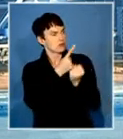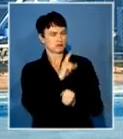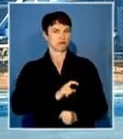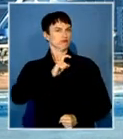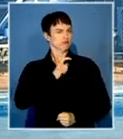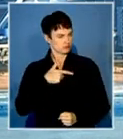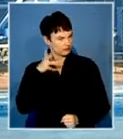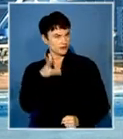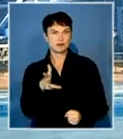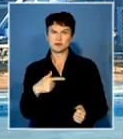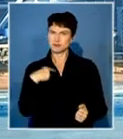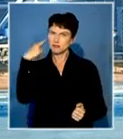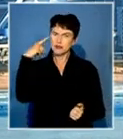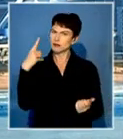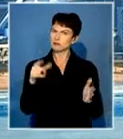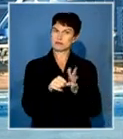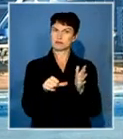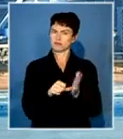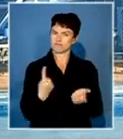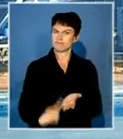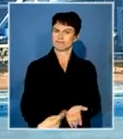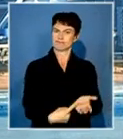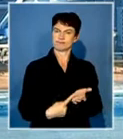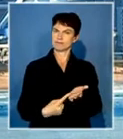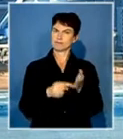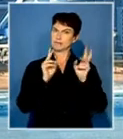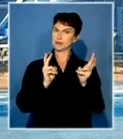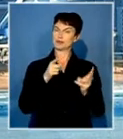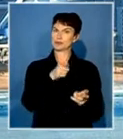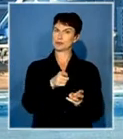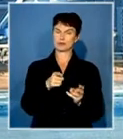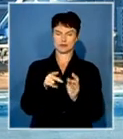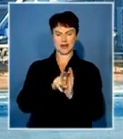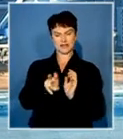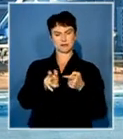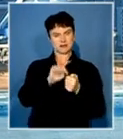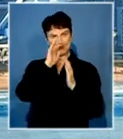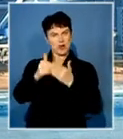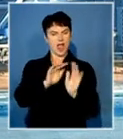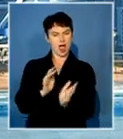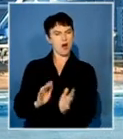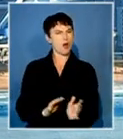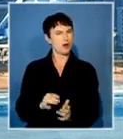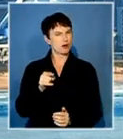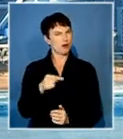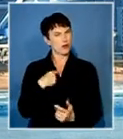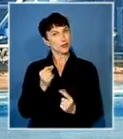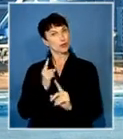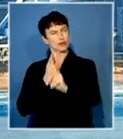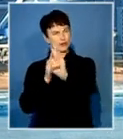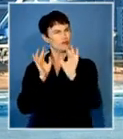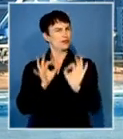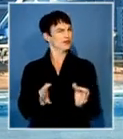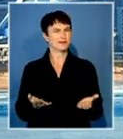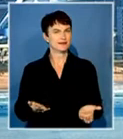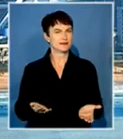a robust debate and discussion around the investment protection regime which we'll offer is a step in the right direction.